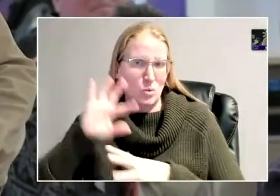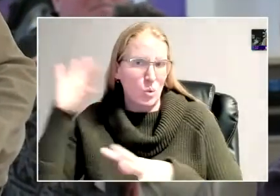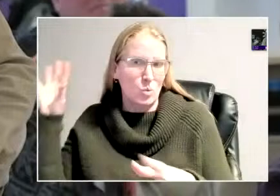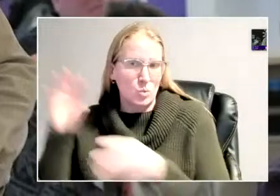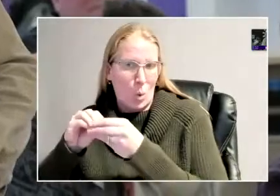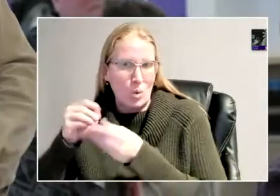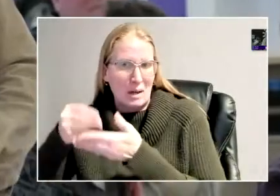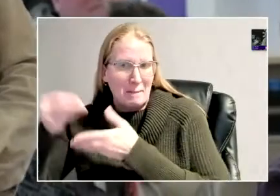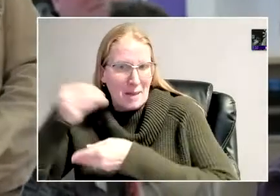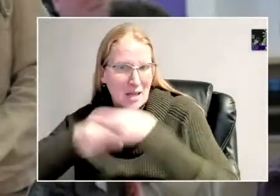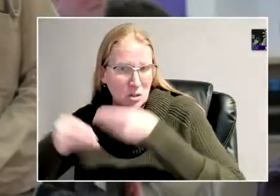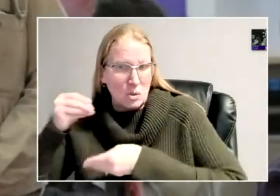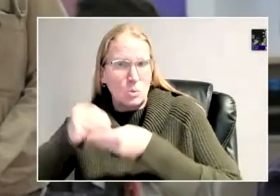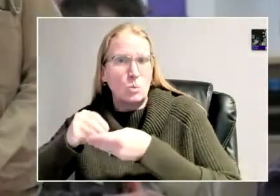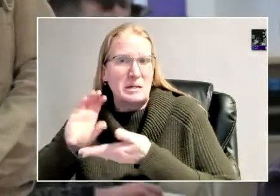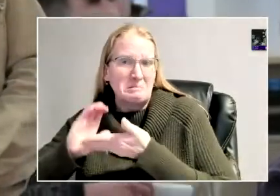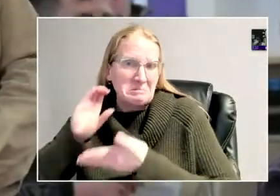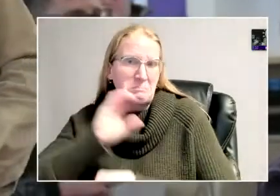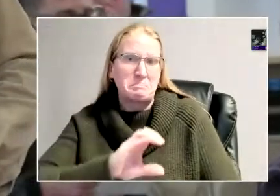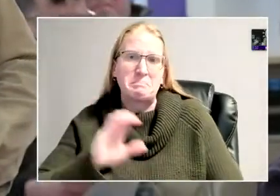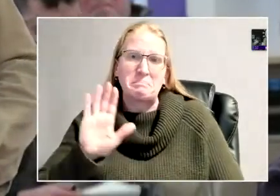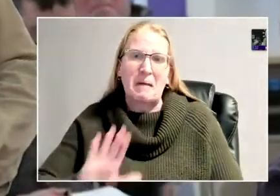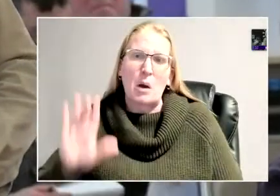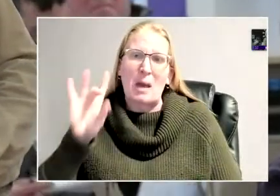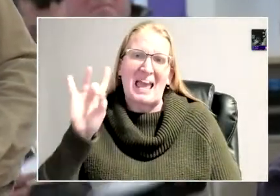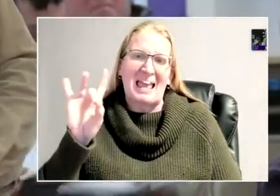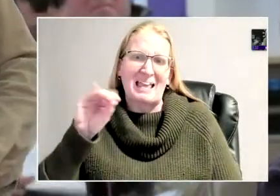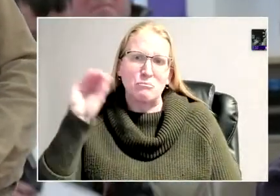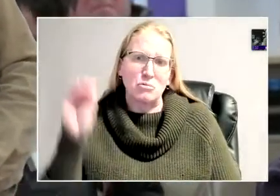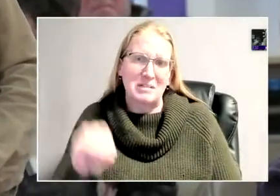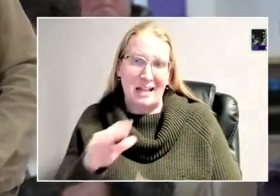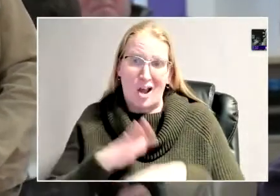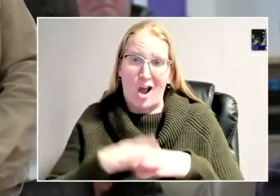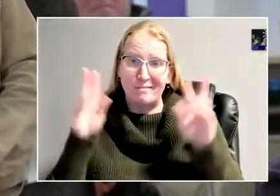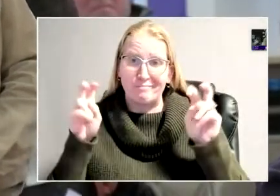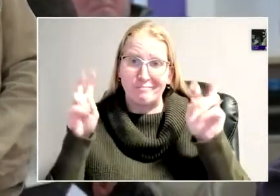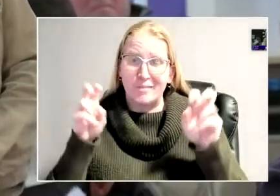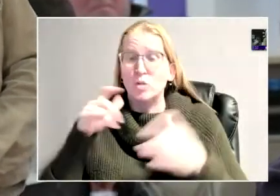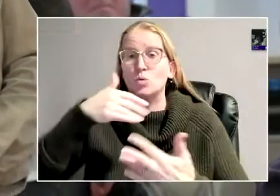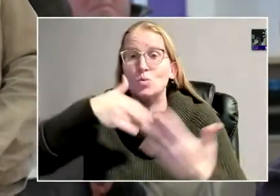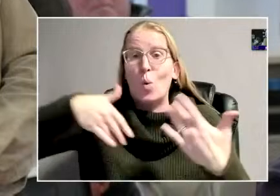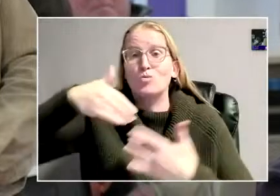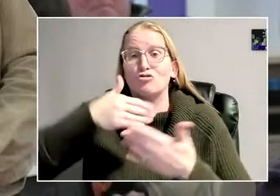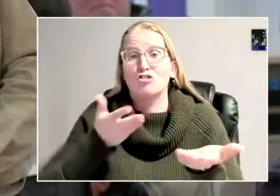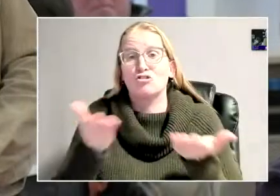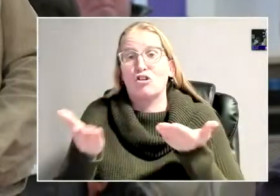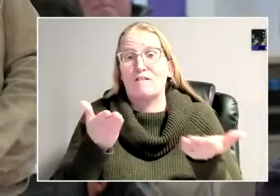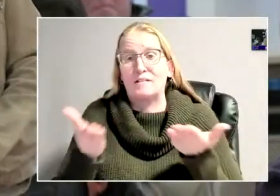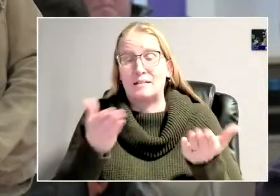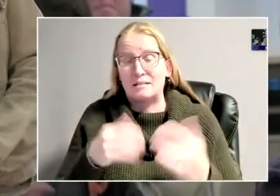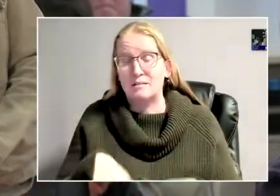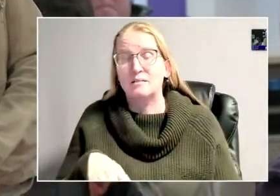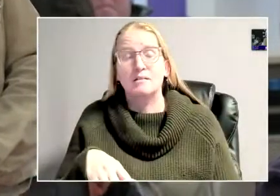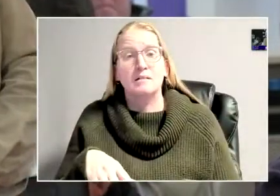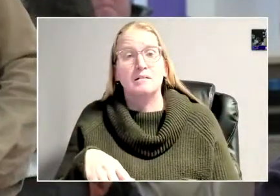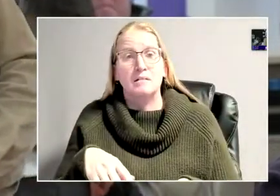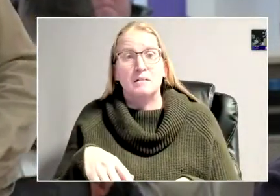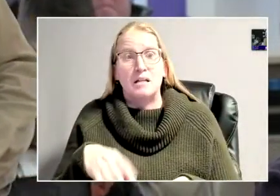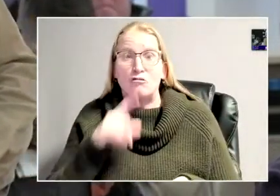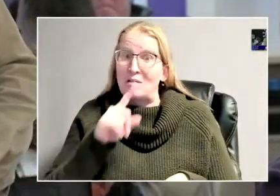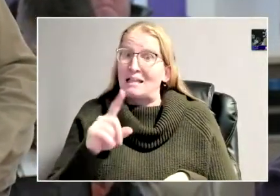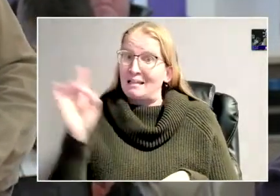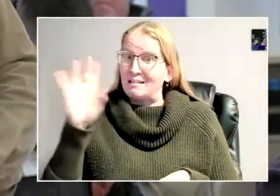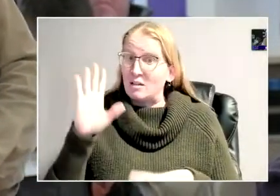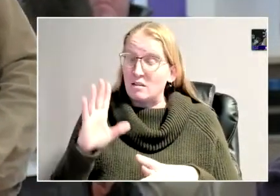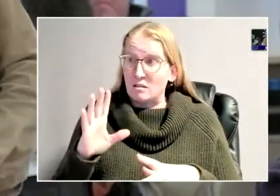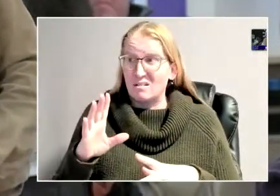Now call social services and in fact in the worst of times at the very depth of the depression